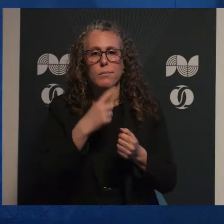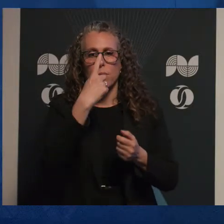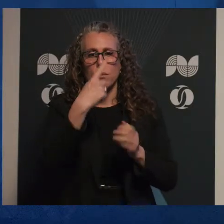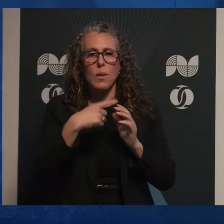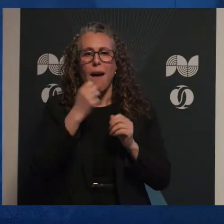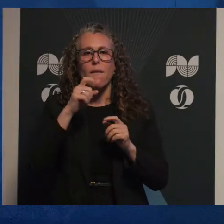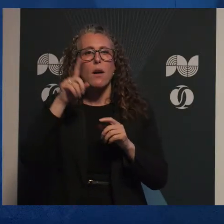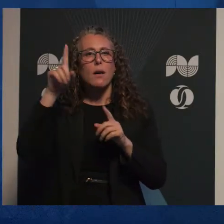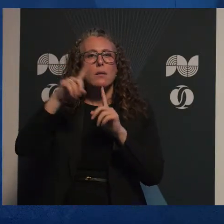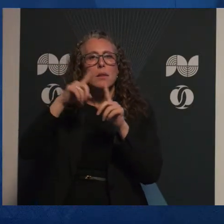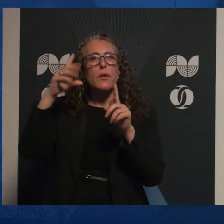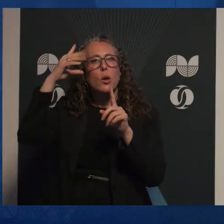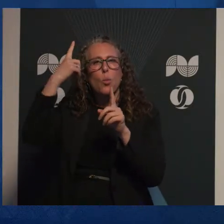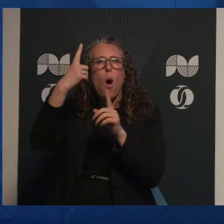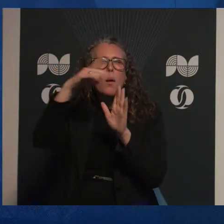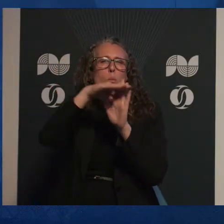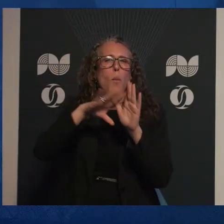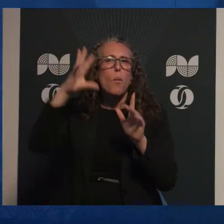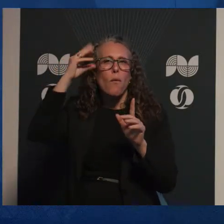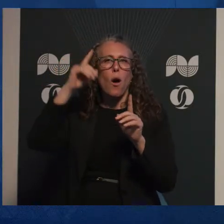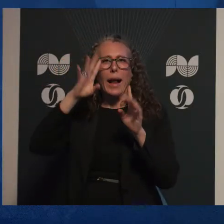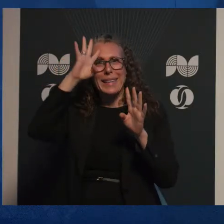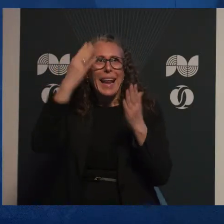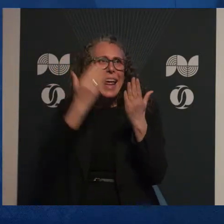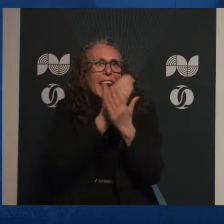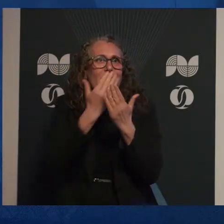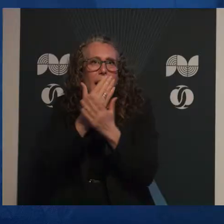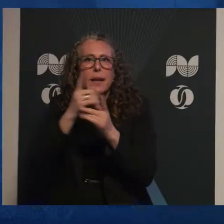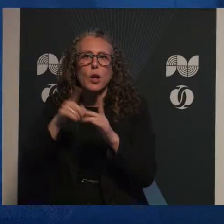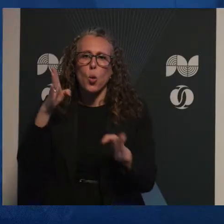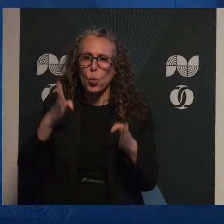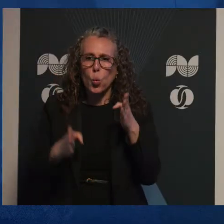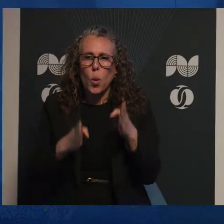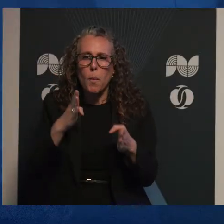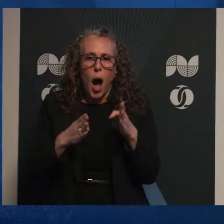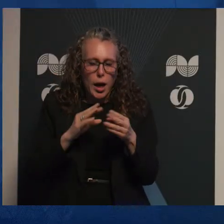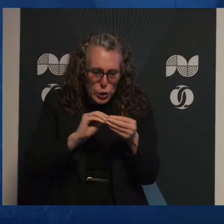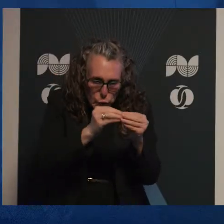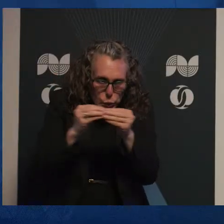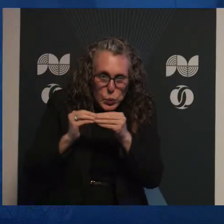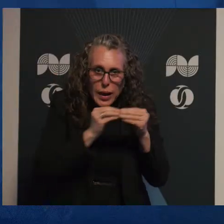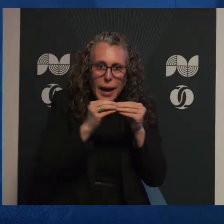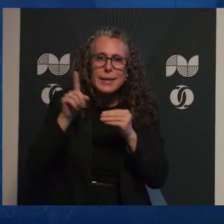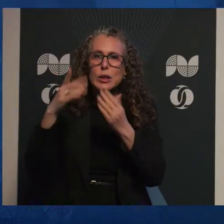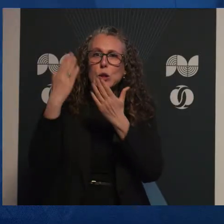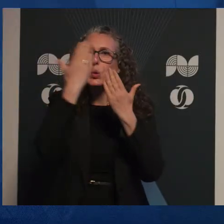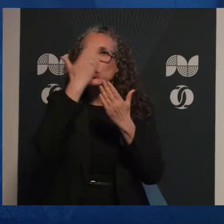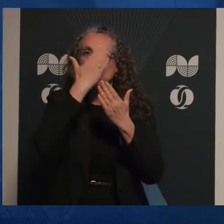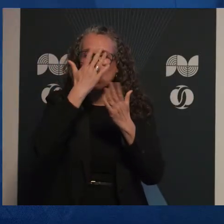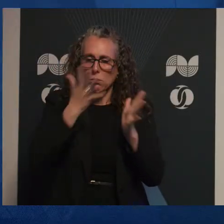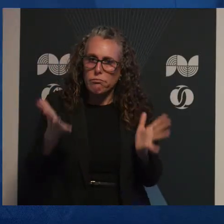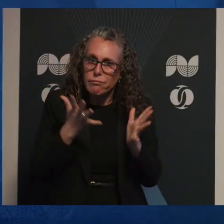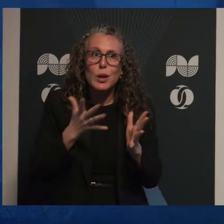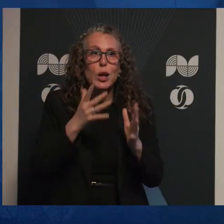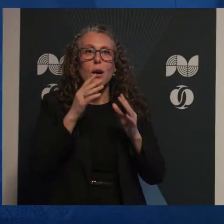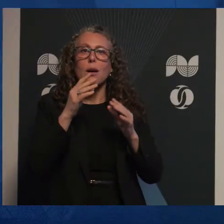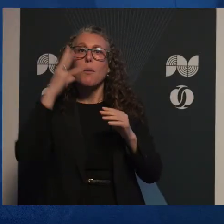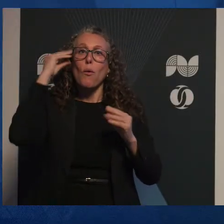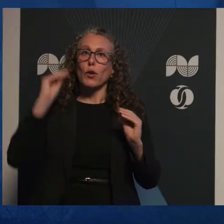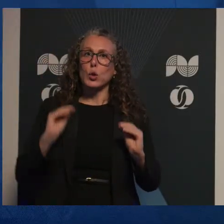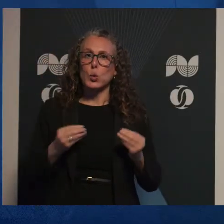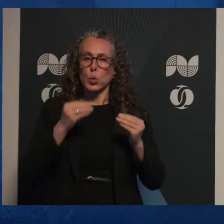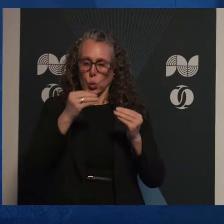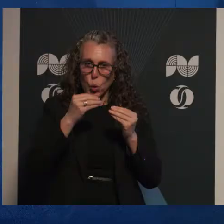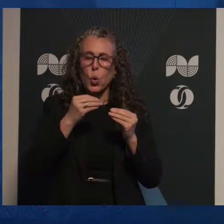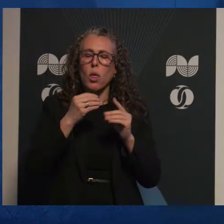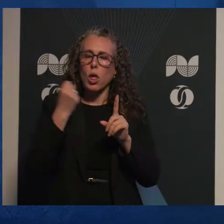Moldova programs that develops the robotics program in Moldovan schools and helps Moldovan young people to pursue STEM